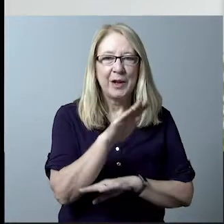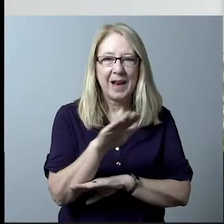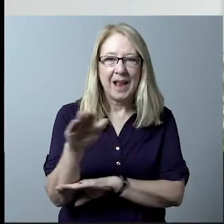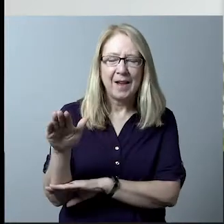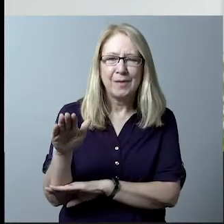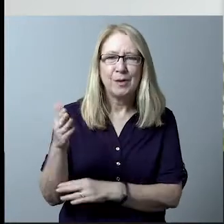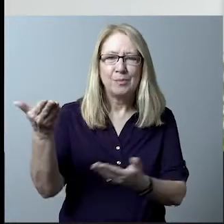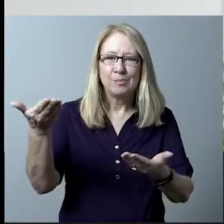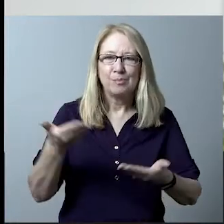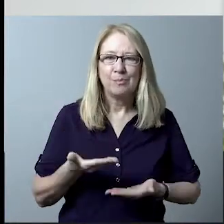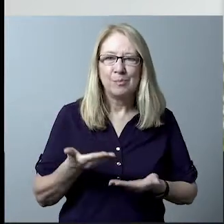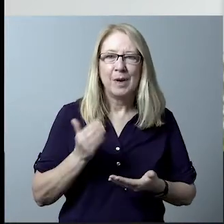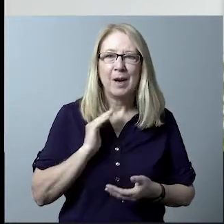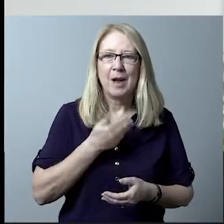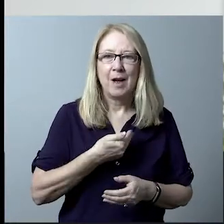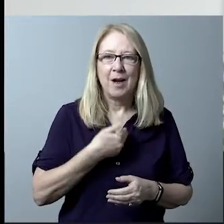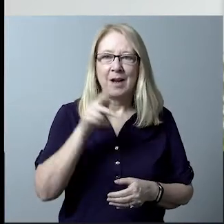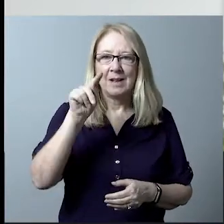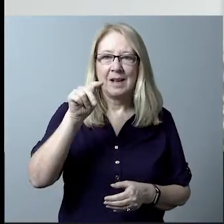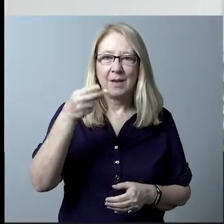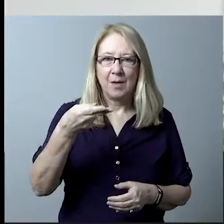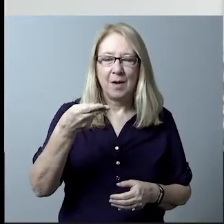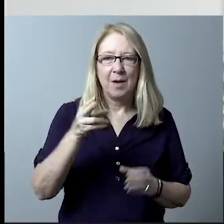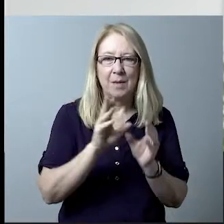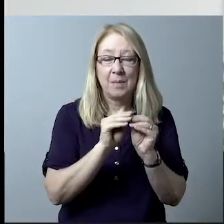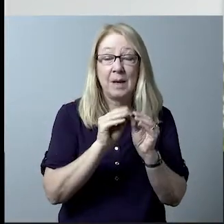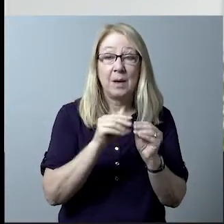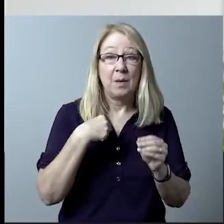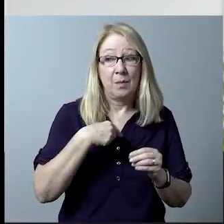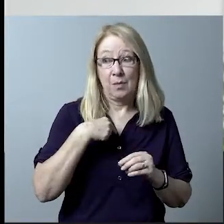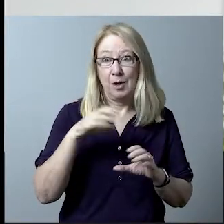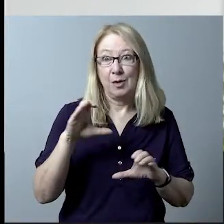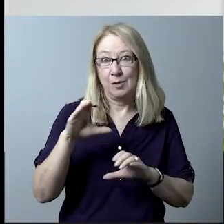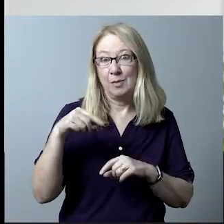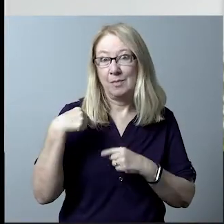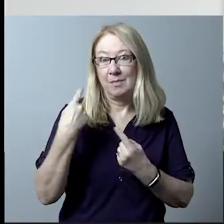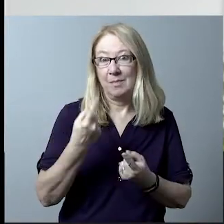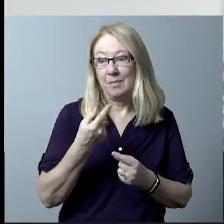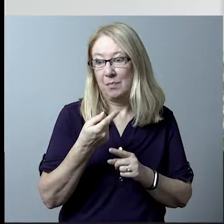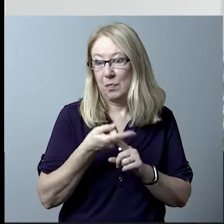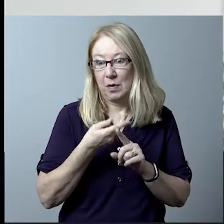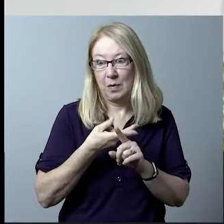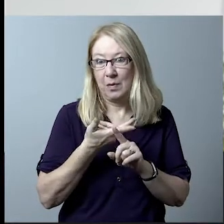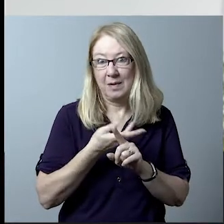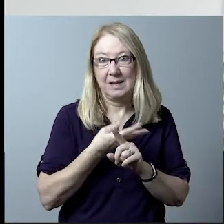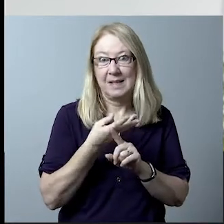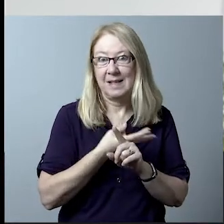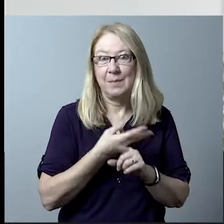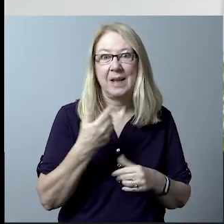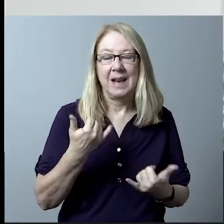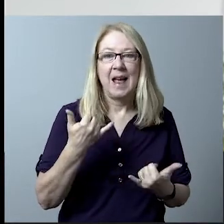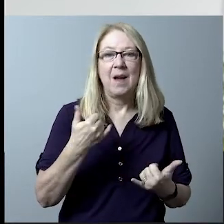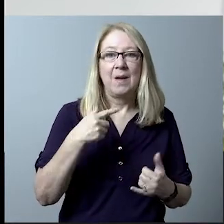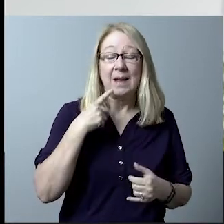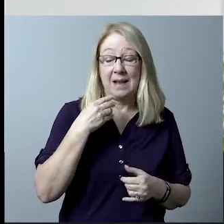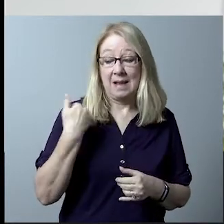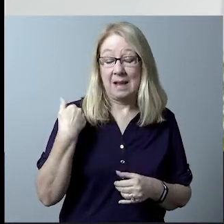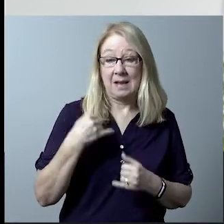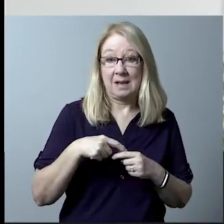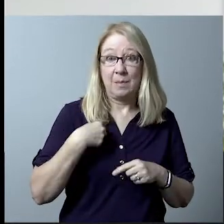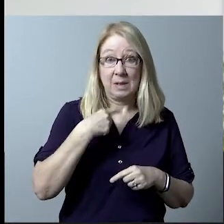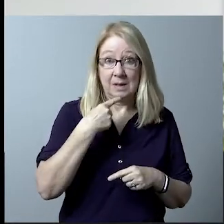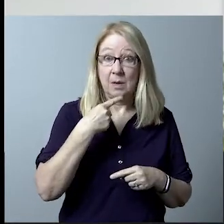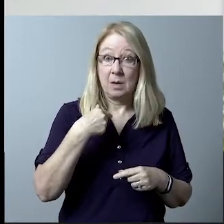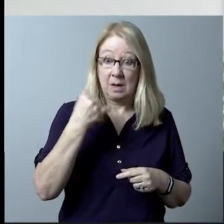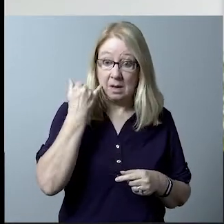Good afternoon, everyone, and welcome to our virtual town hall. We've been doing these for a number of months now, and as I said last month, as long as you